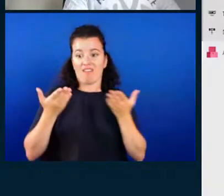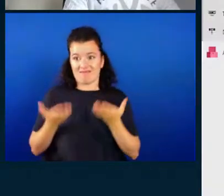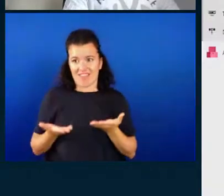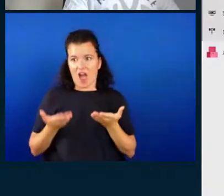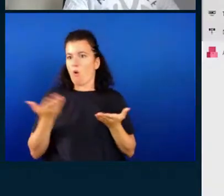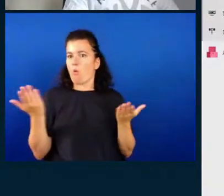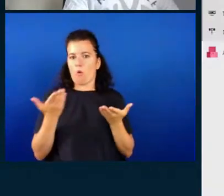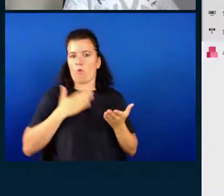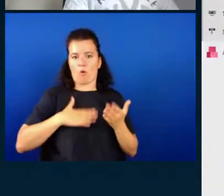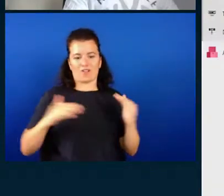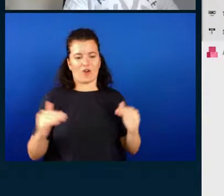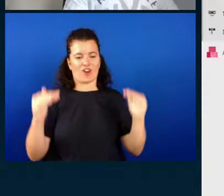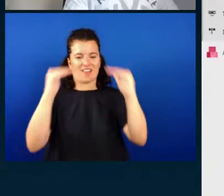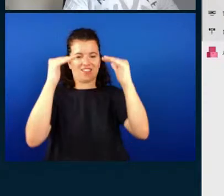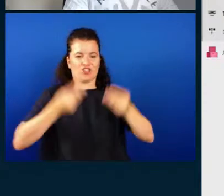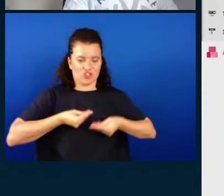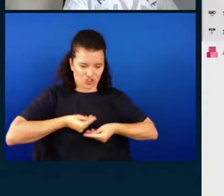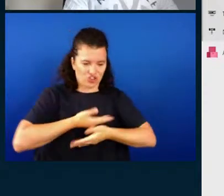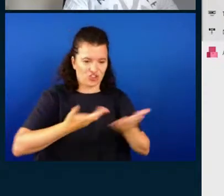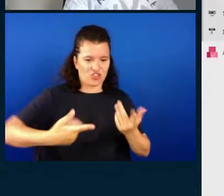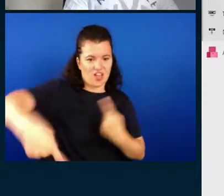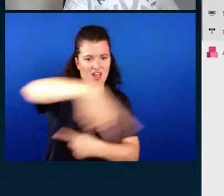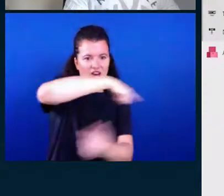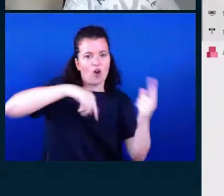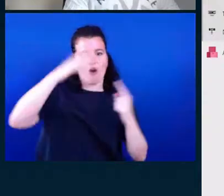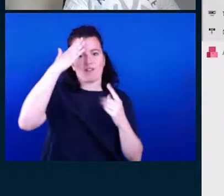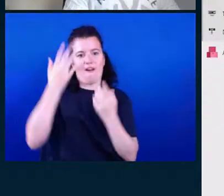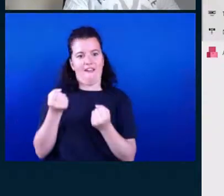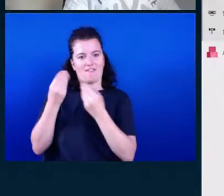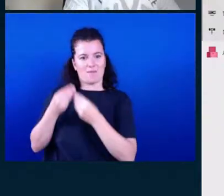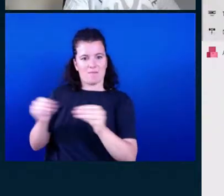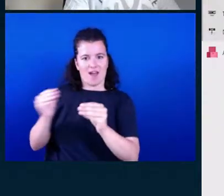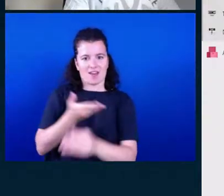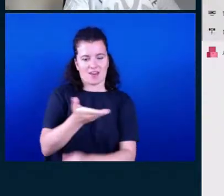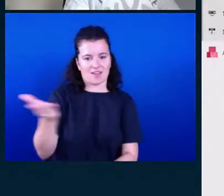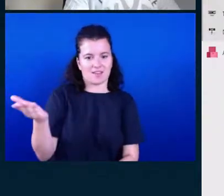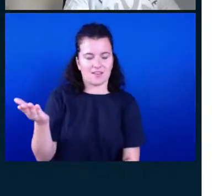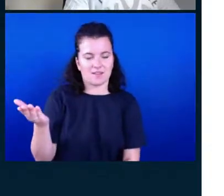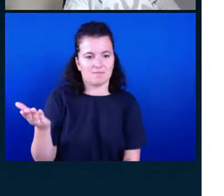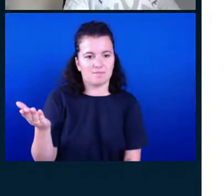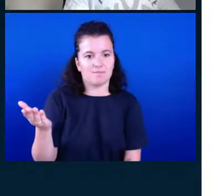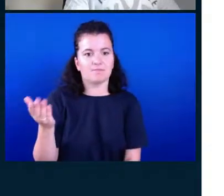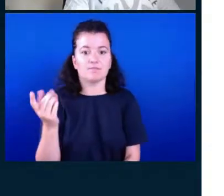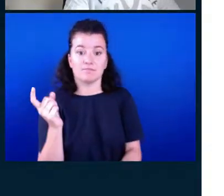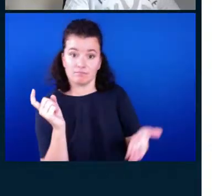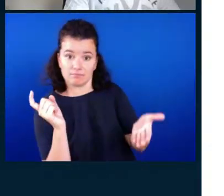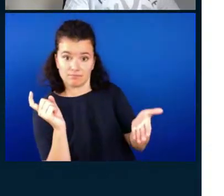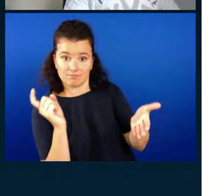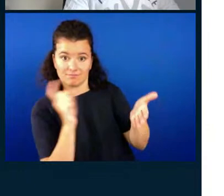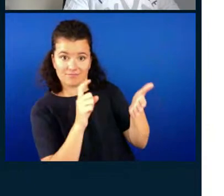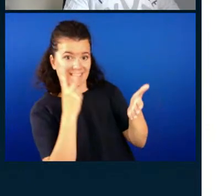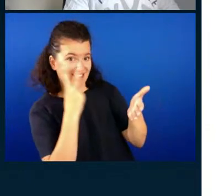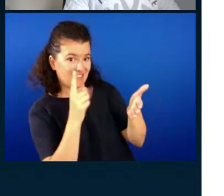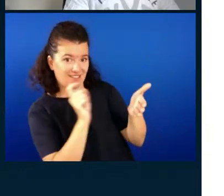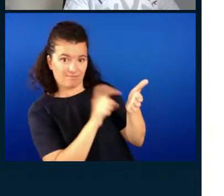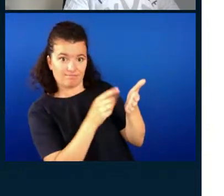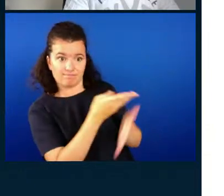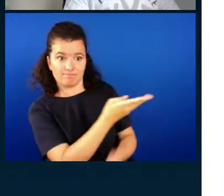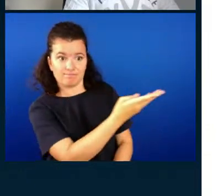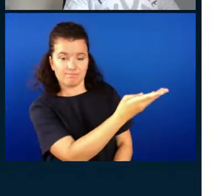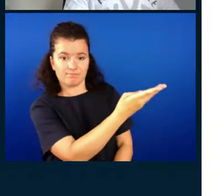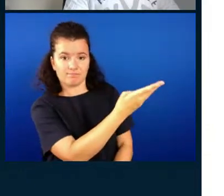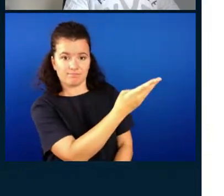own organization. So my organization is Kaushik Aravali. And I will go back here